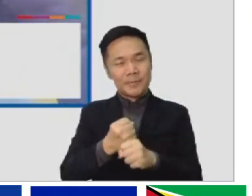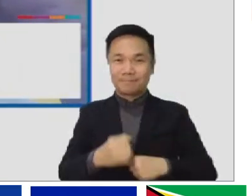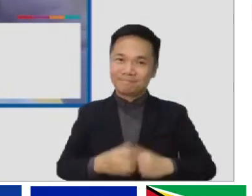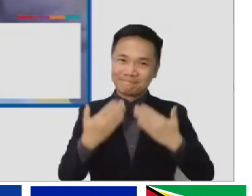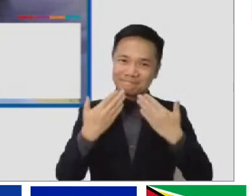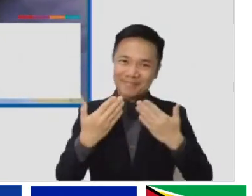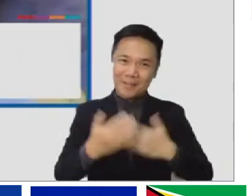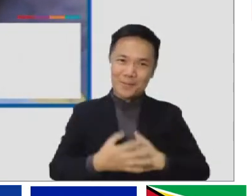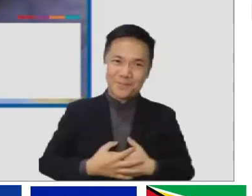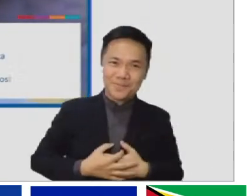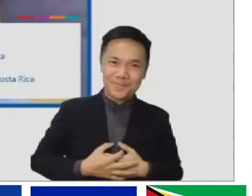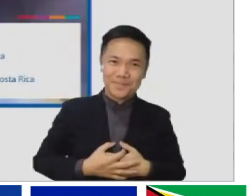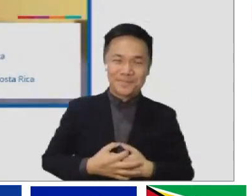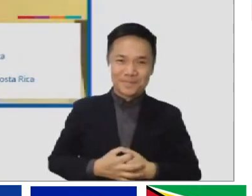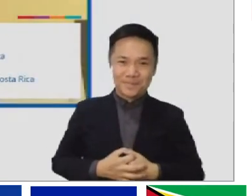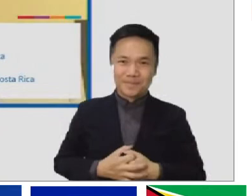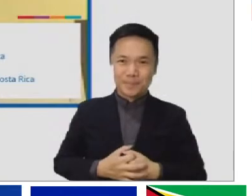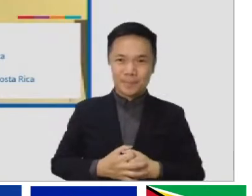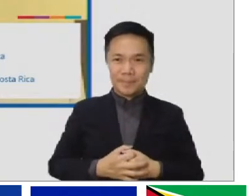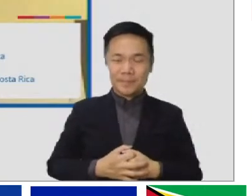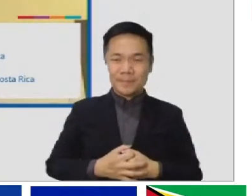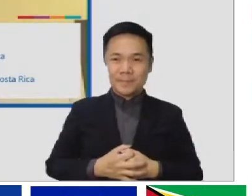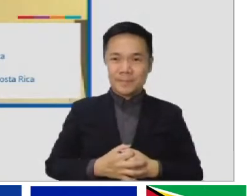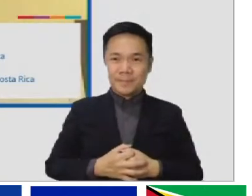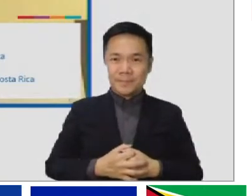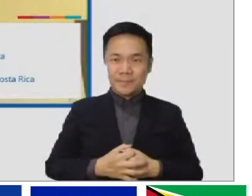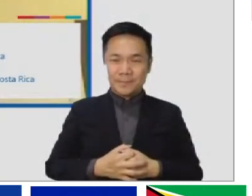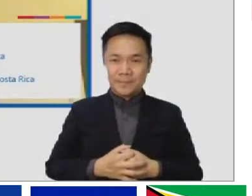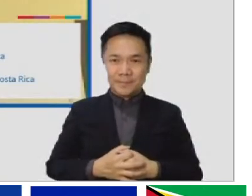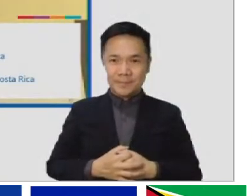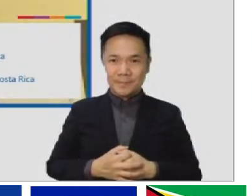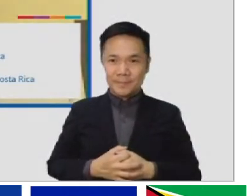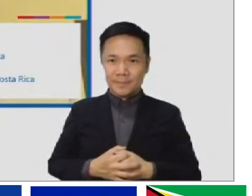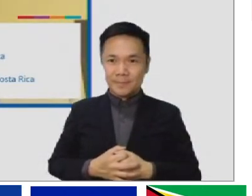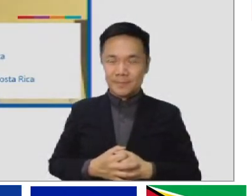I do apologize for 7 minutes.